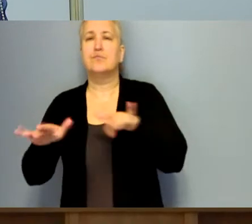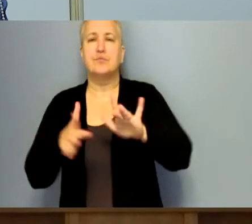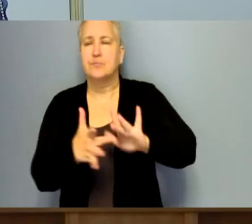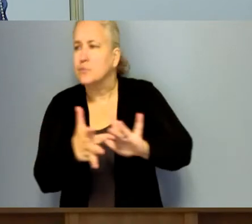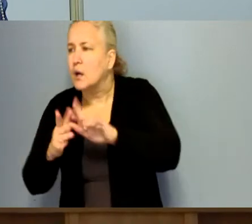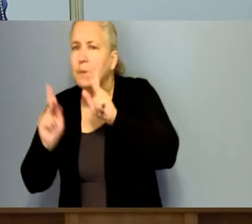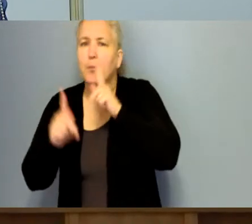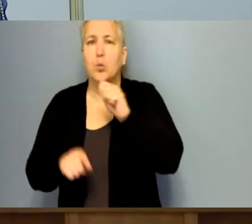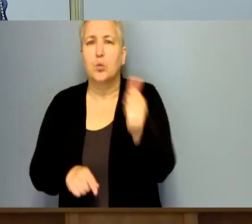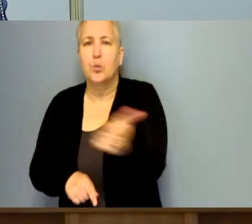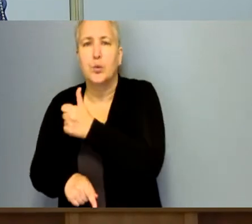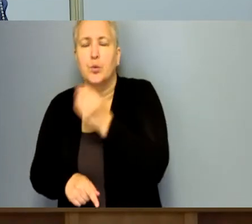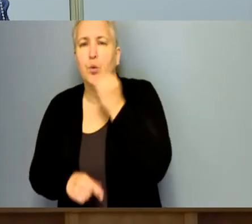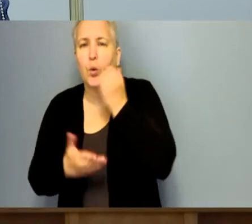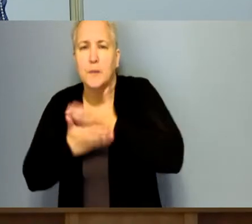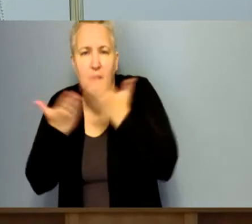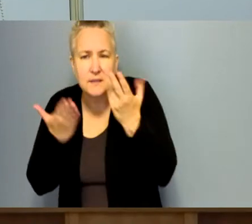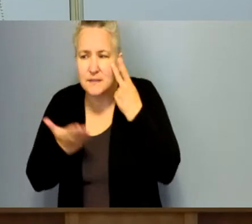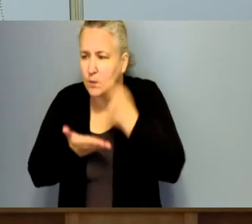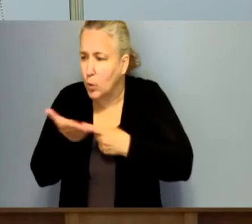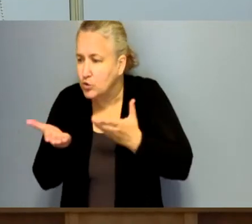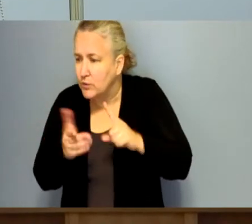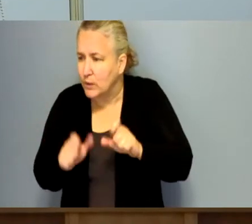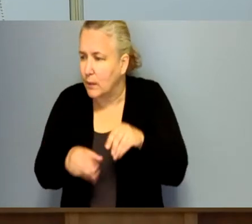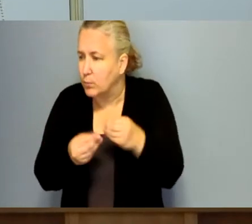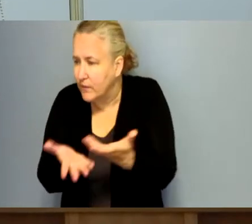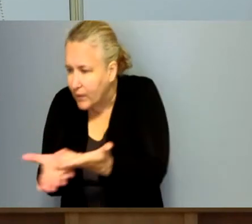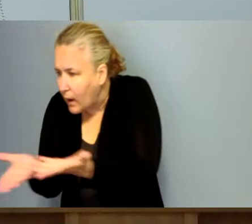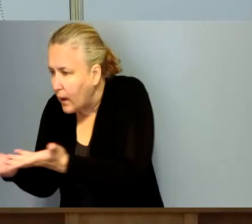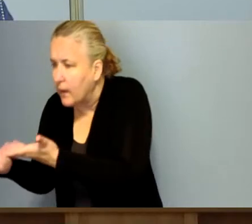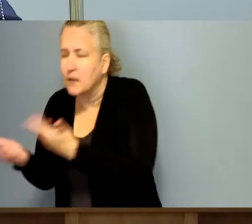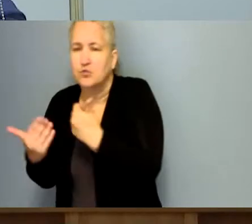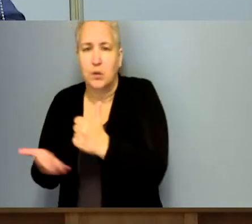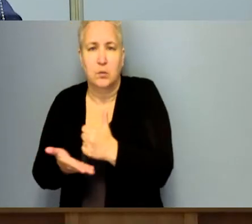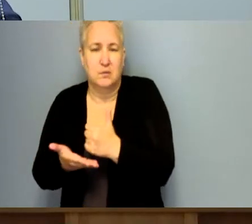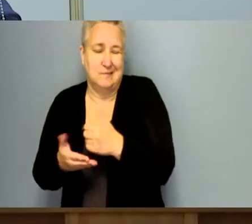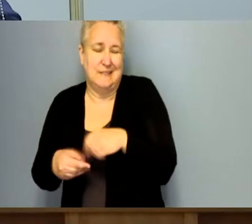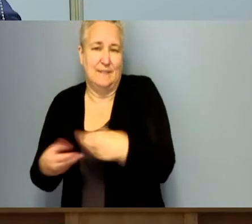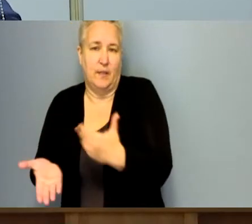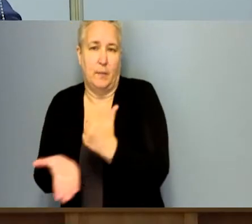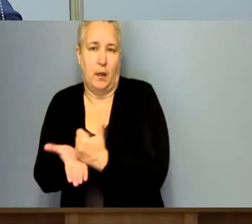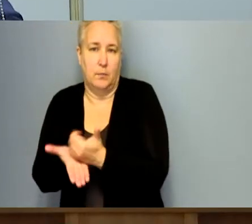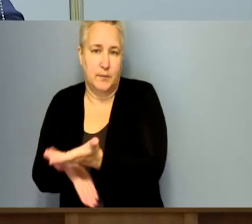who are homeless to see what services we can offer them to try and get them help.